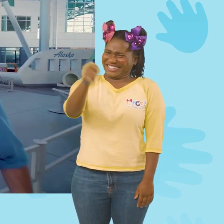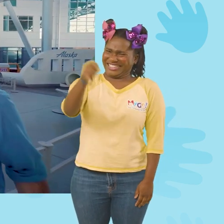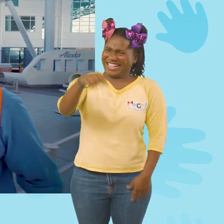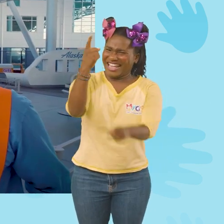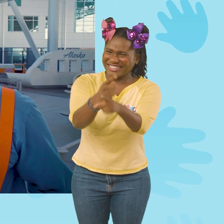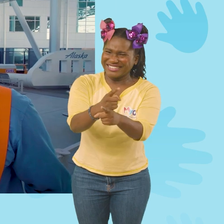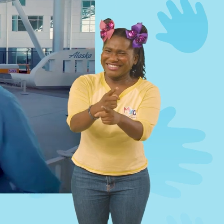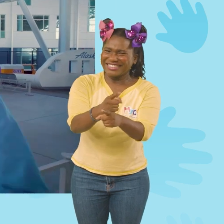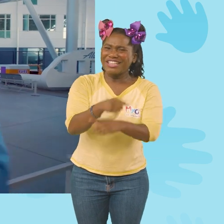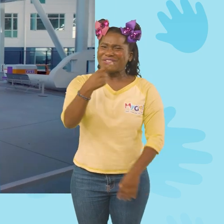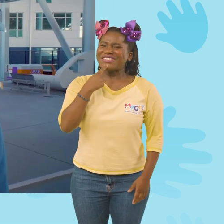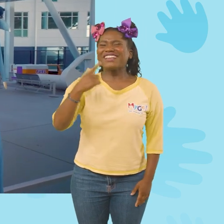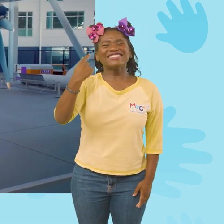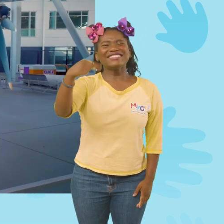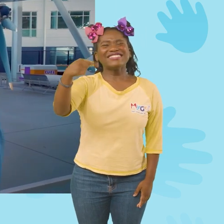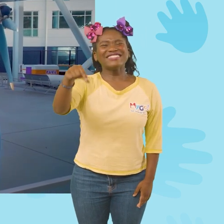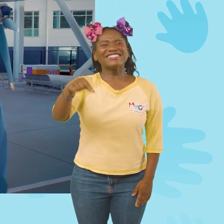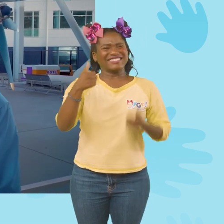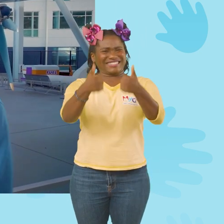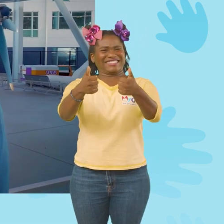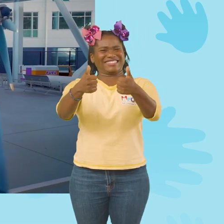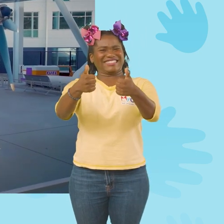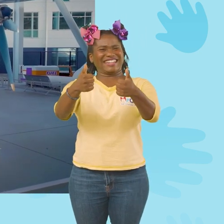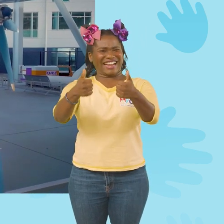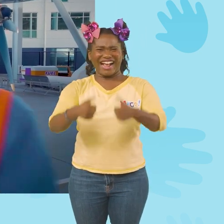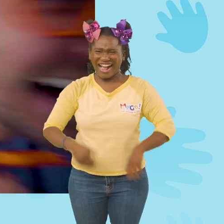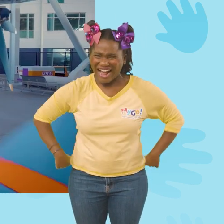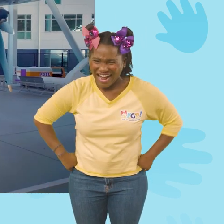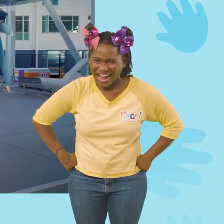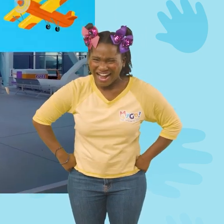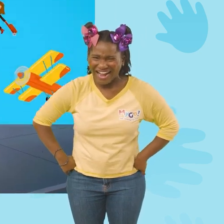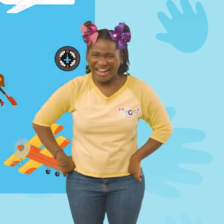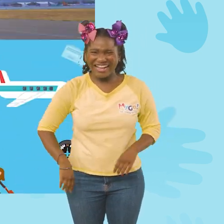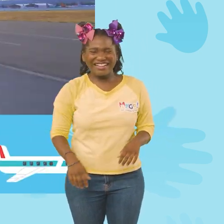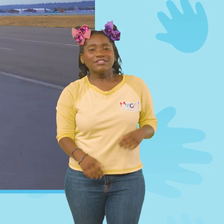Yeah, you're right. You said green. Good job.